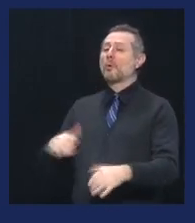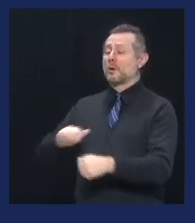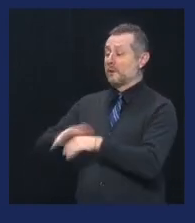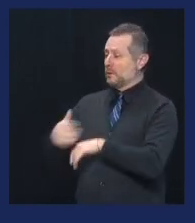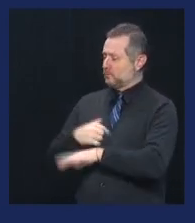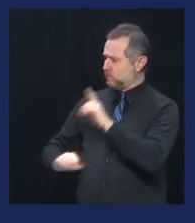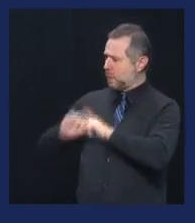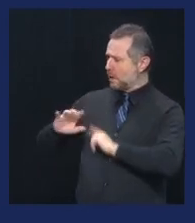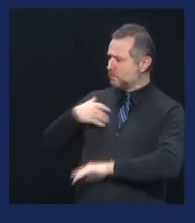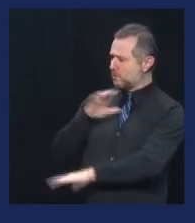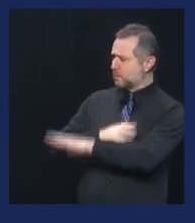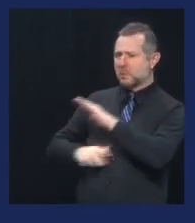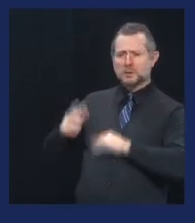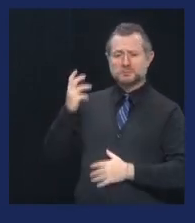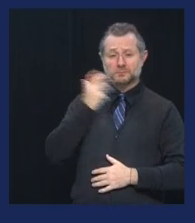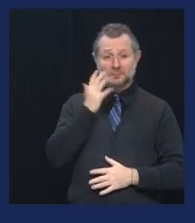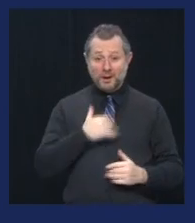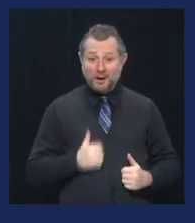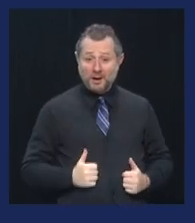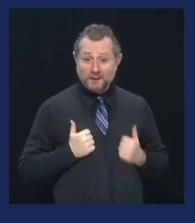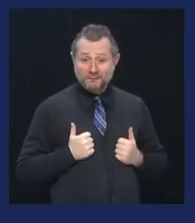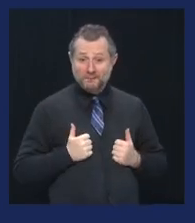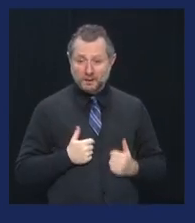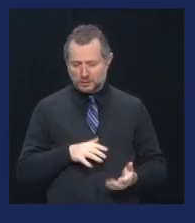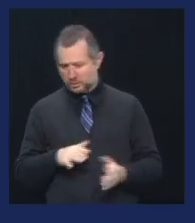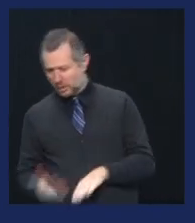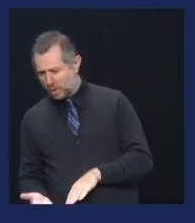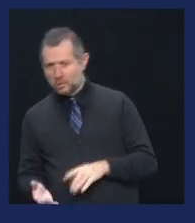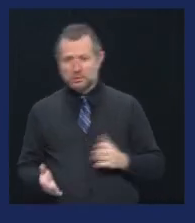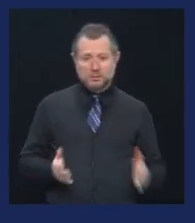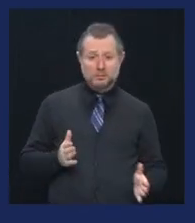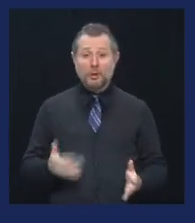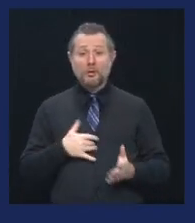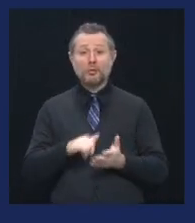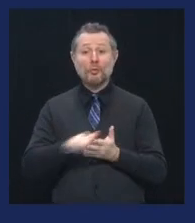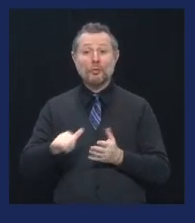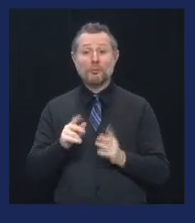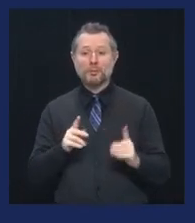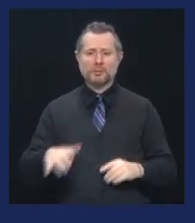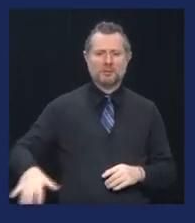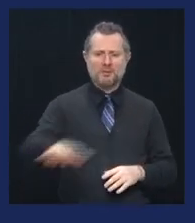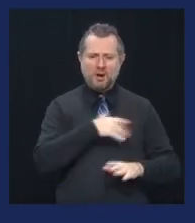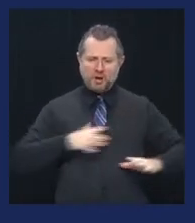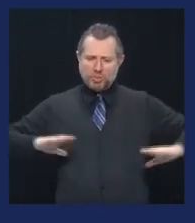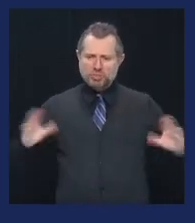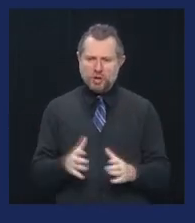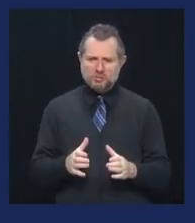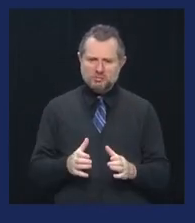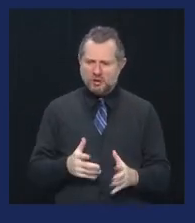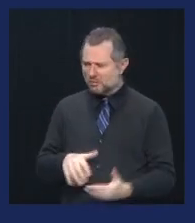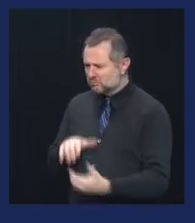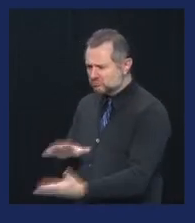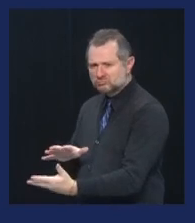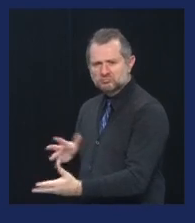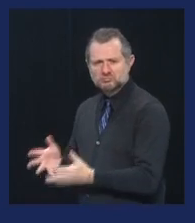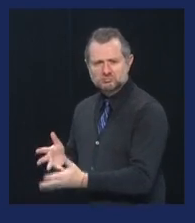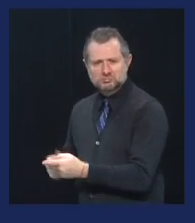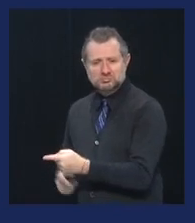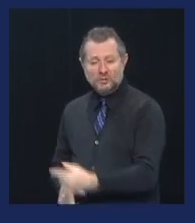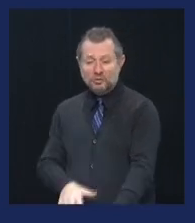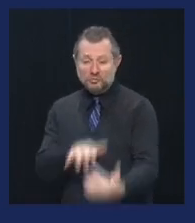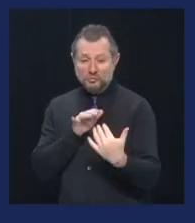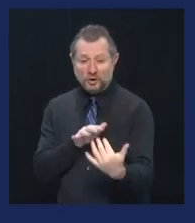But we are New Yorkers, so we faced it head on and we faced it together. The war isn't over. The virus still rages, but